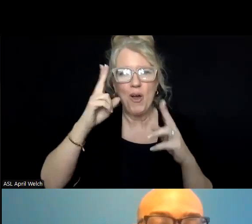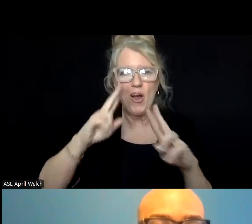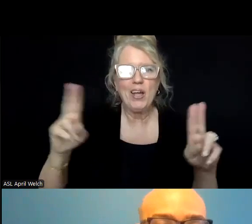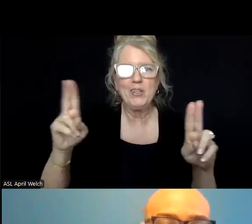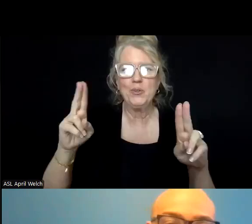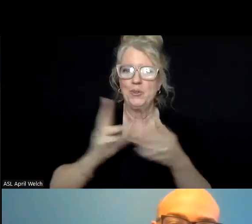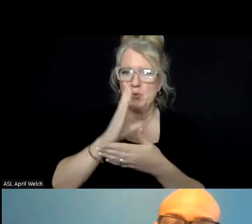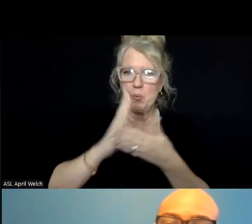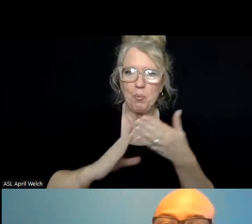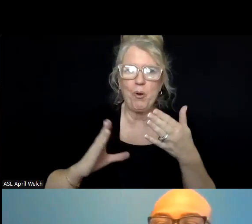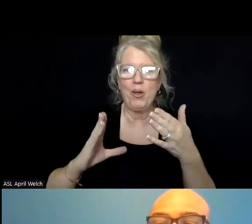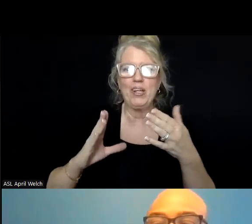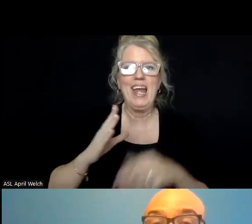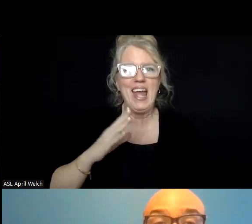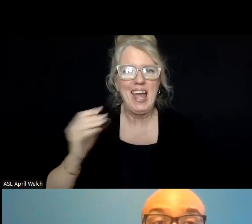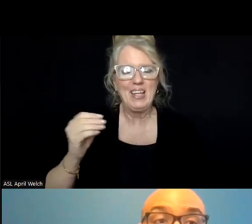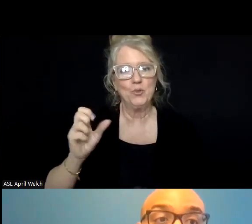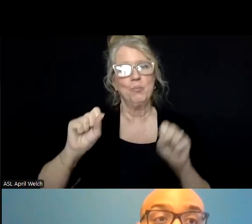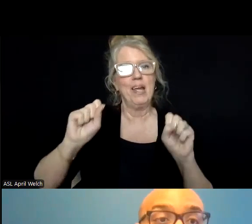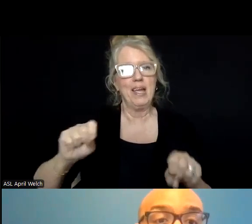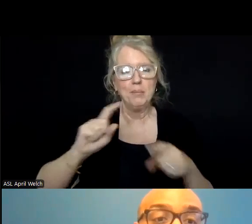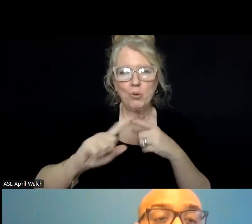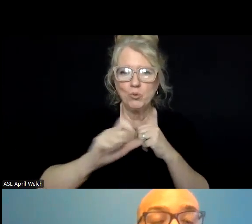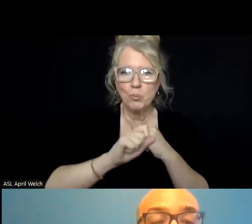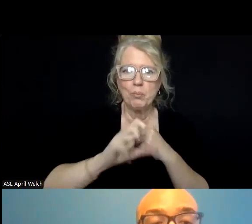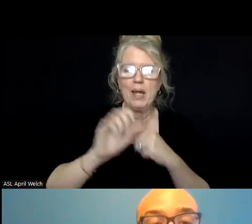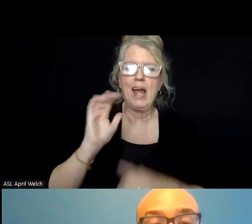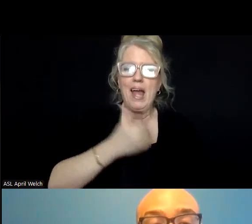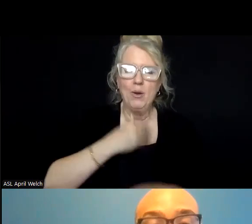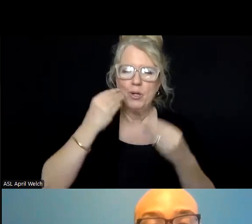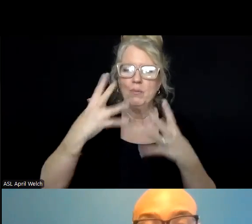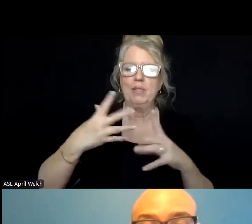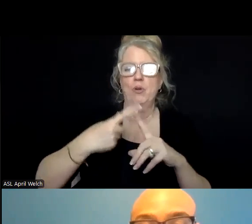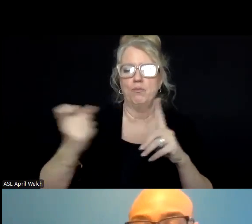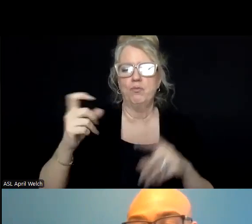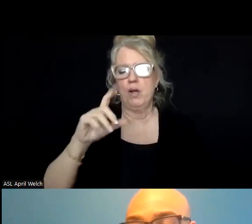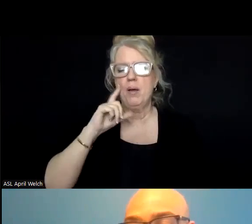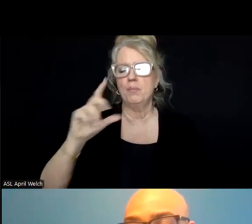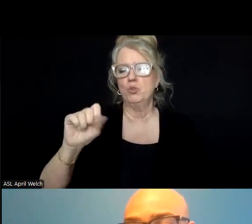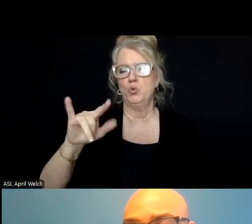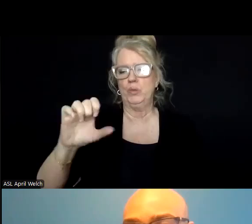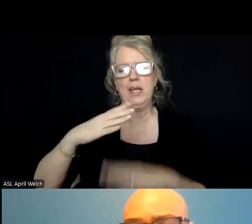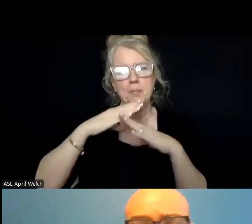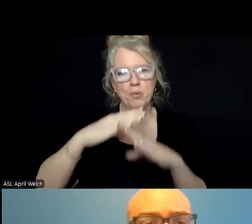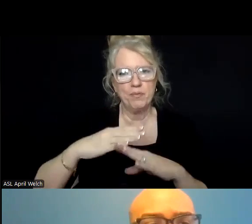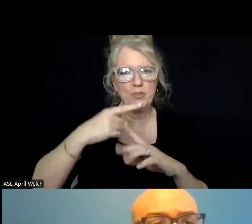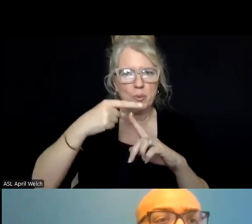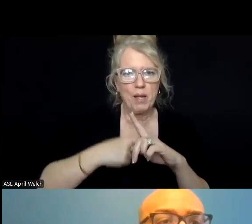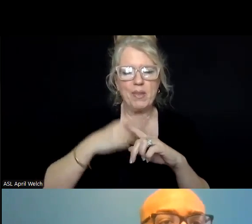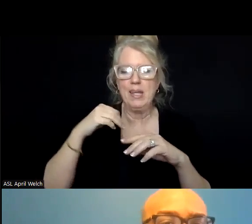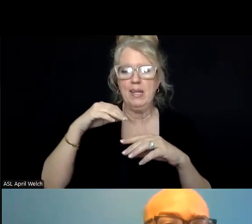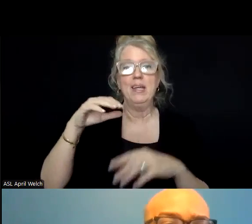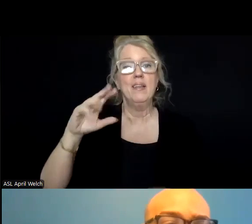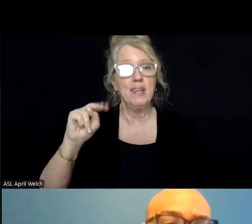a part of that and to be able to promote using our materials from our Suicide Prevention Month efforts. And the